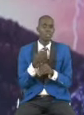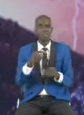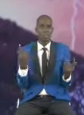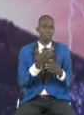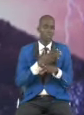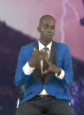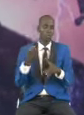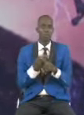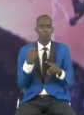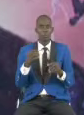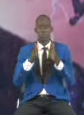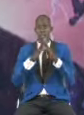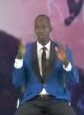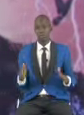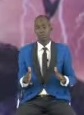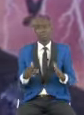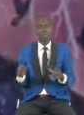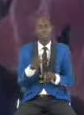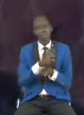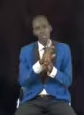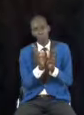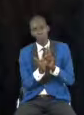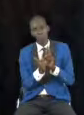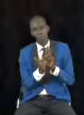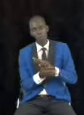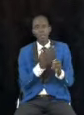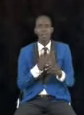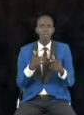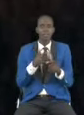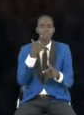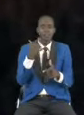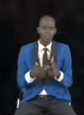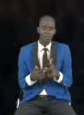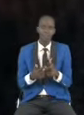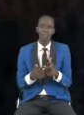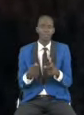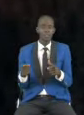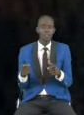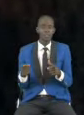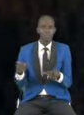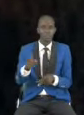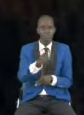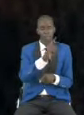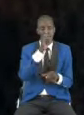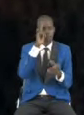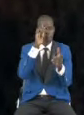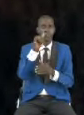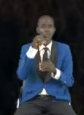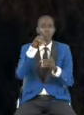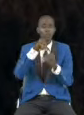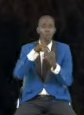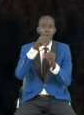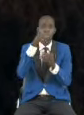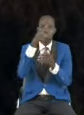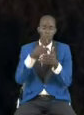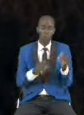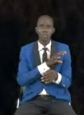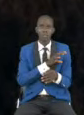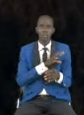away from their life. They repent. And then they believe in what Christ had done